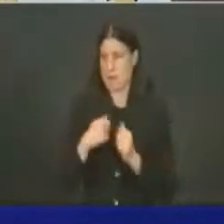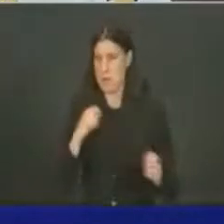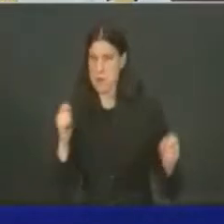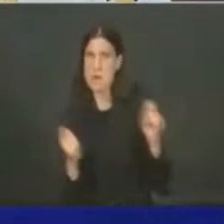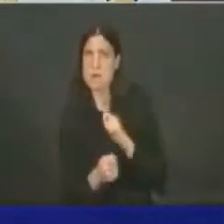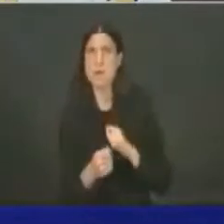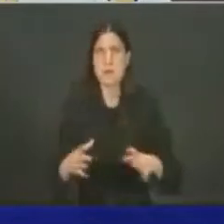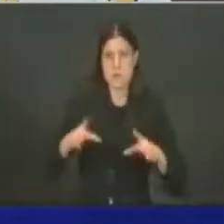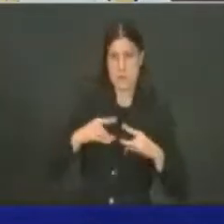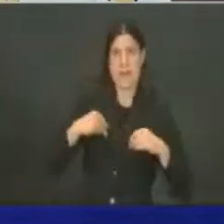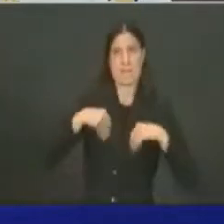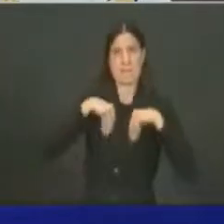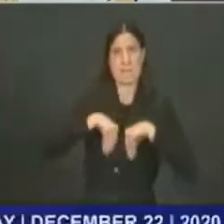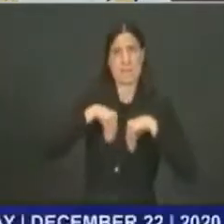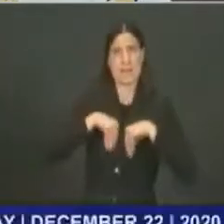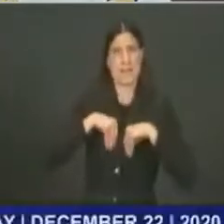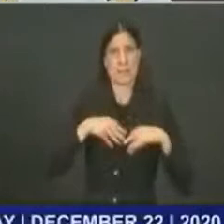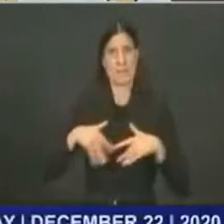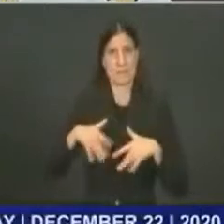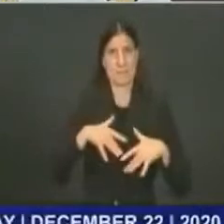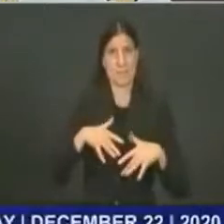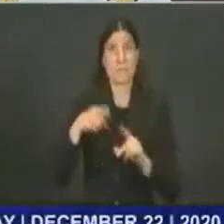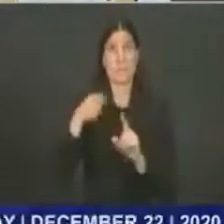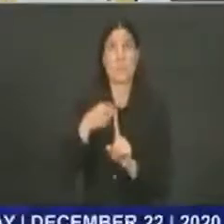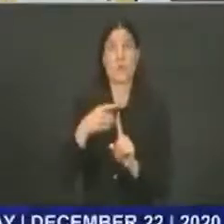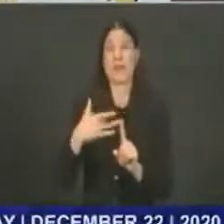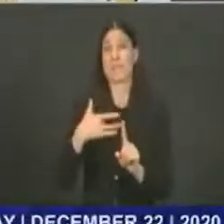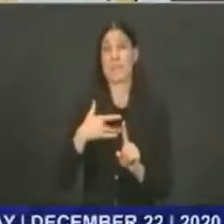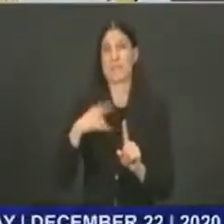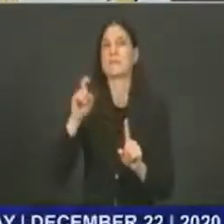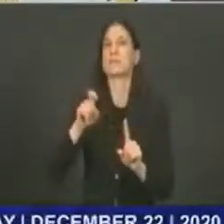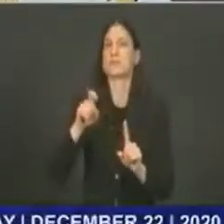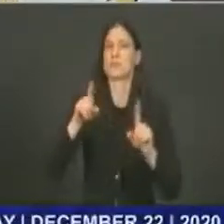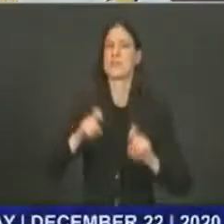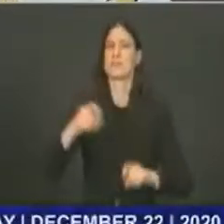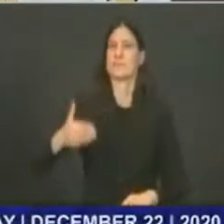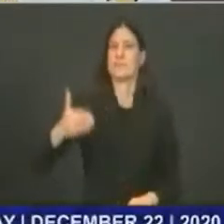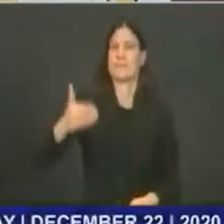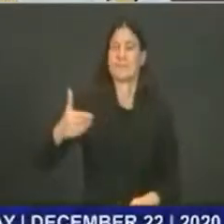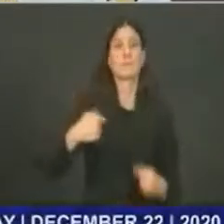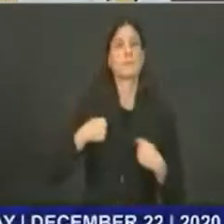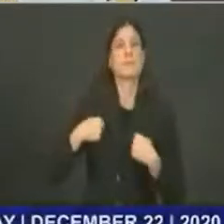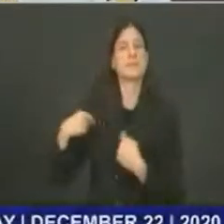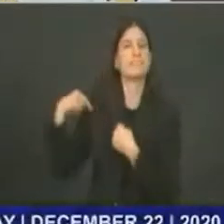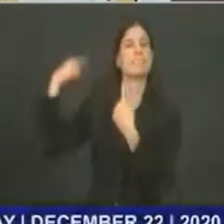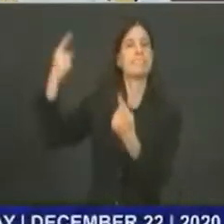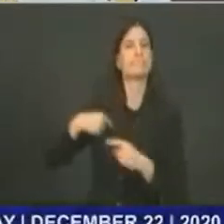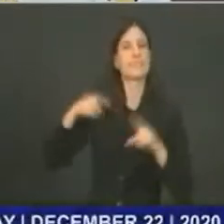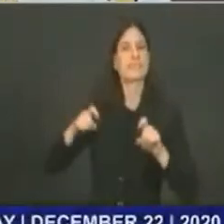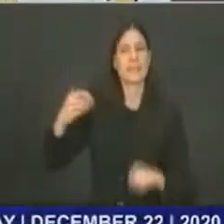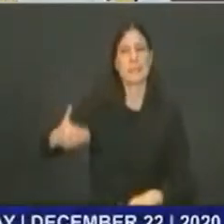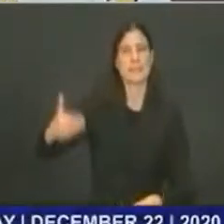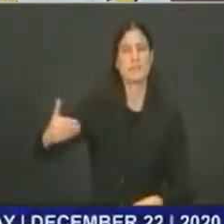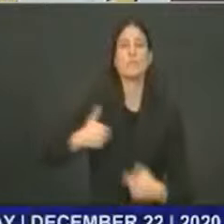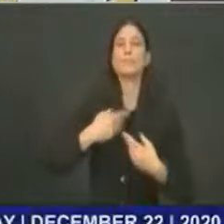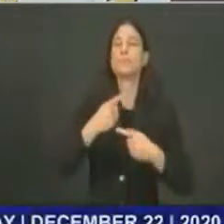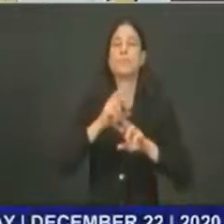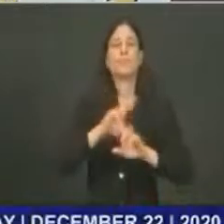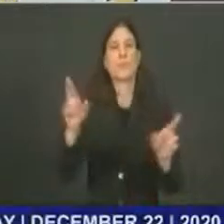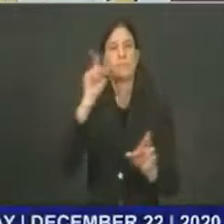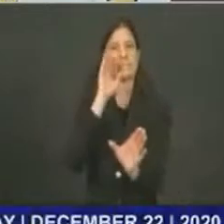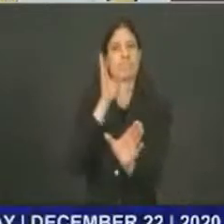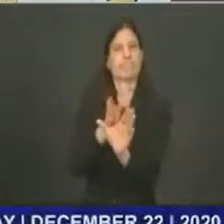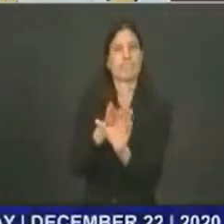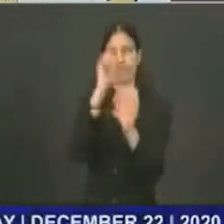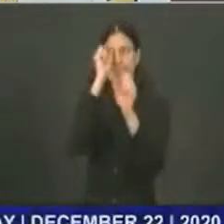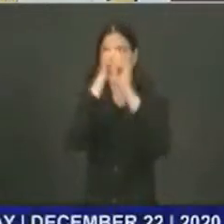you're anticipating that that information will come, and it allows us to be prepared to talk about what we're going to do and do the things that are needed to make sure